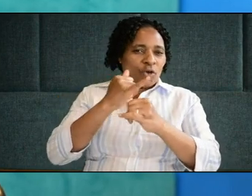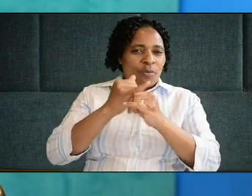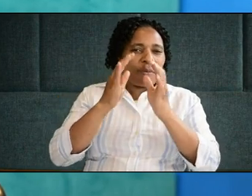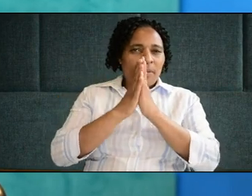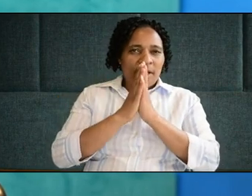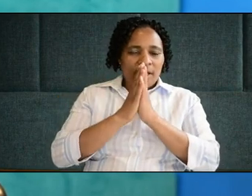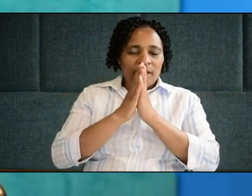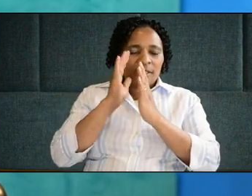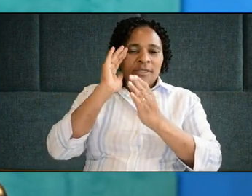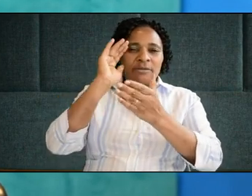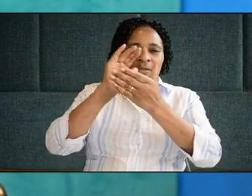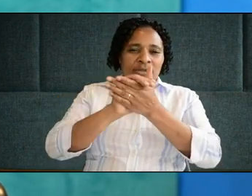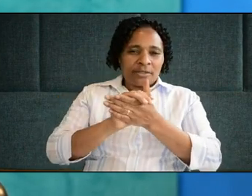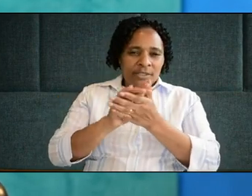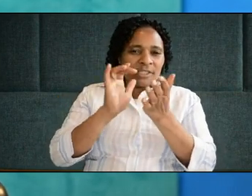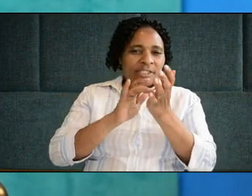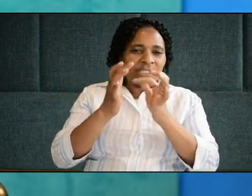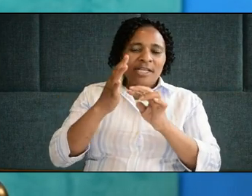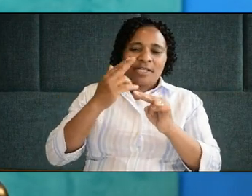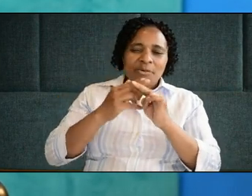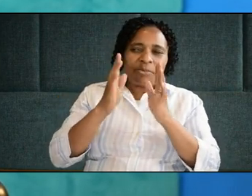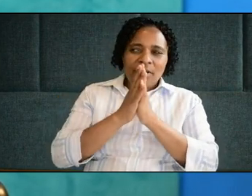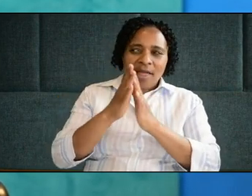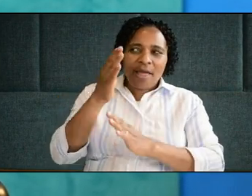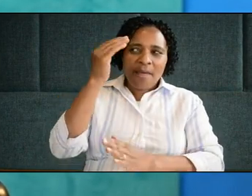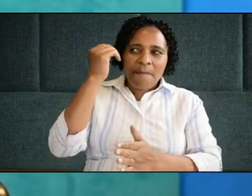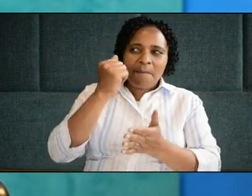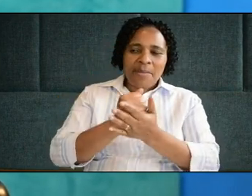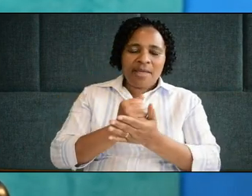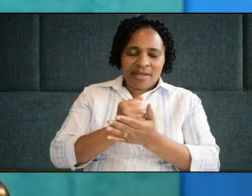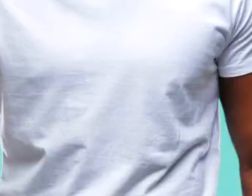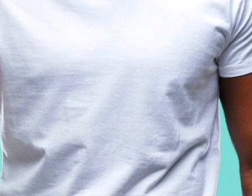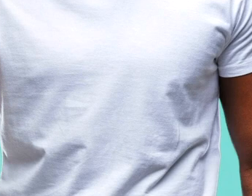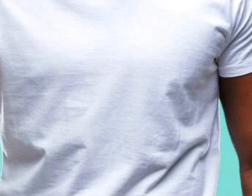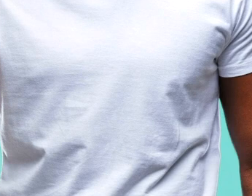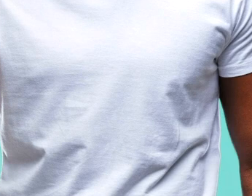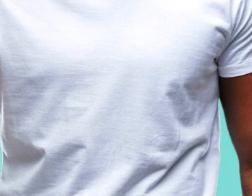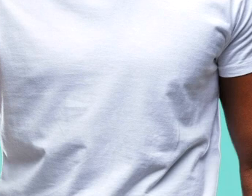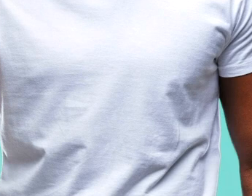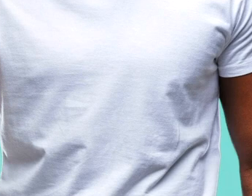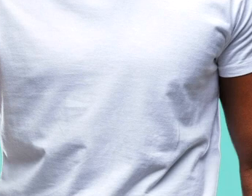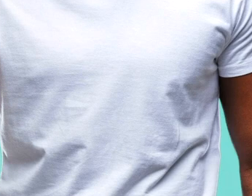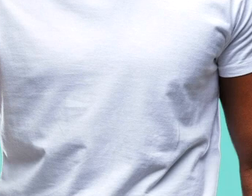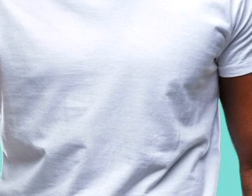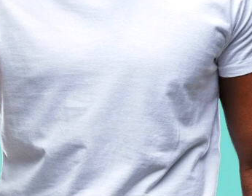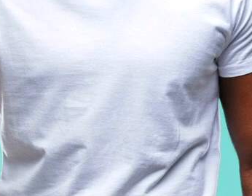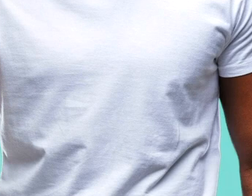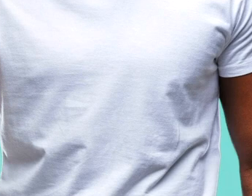trusting, believing in Jesus' name we pray. Amen. Amen. Amen.